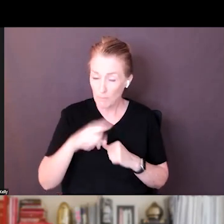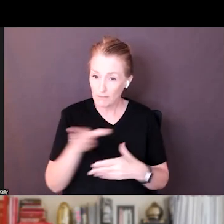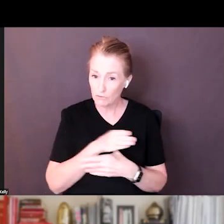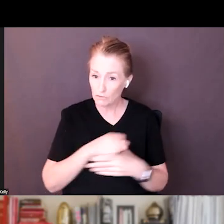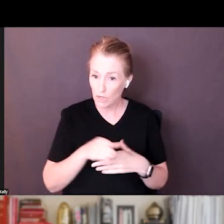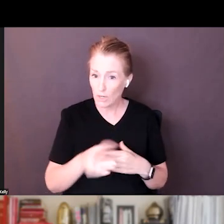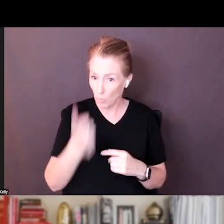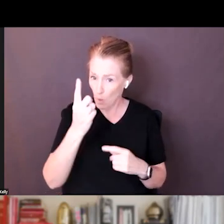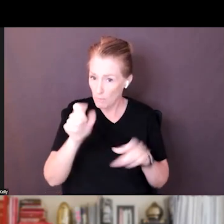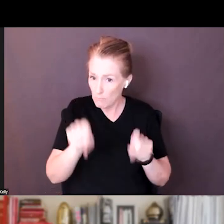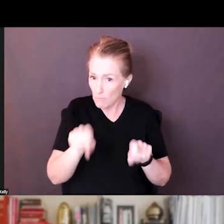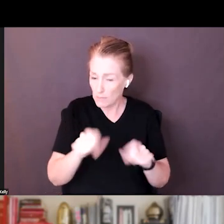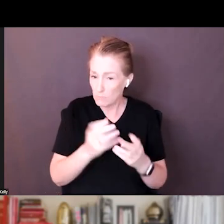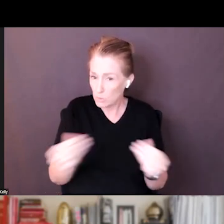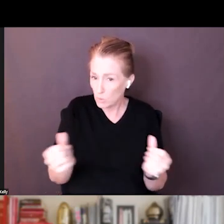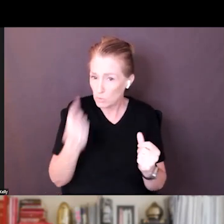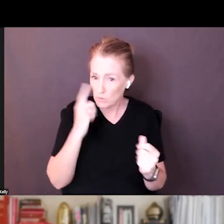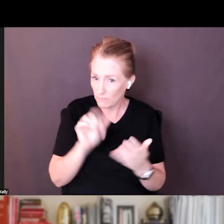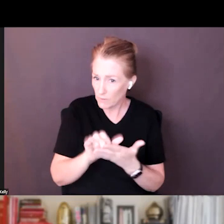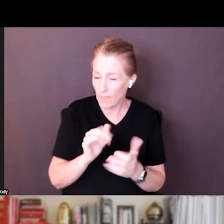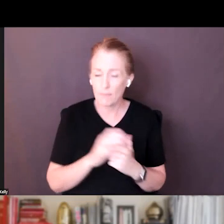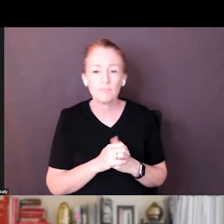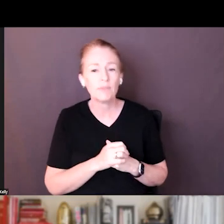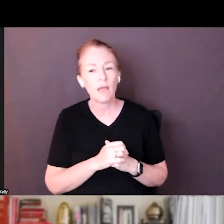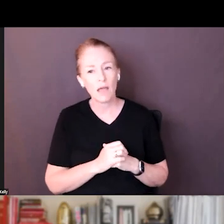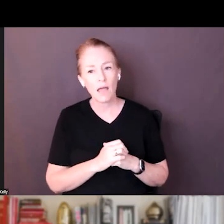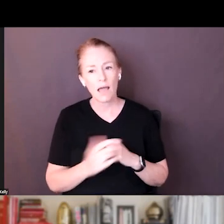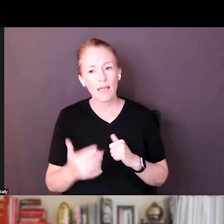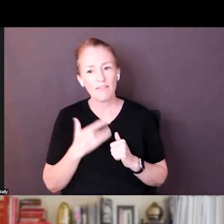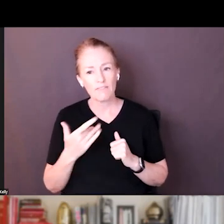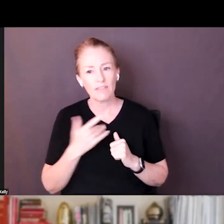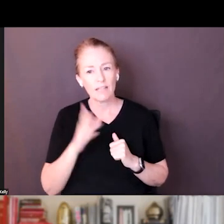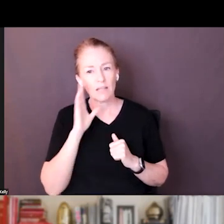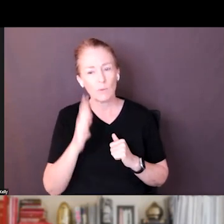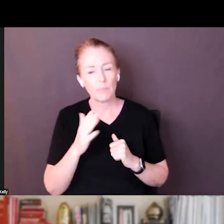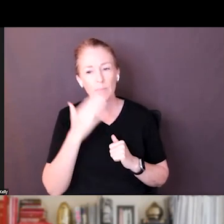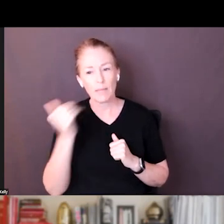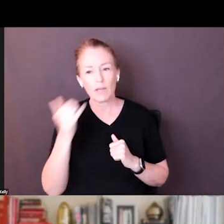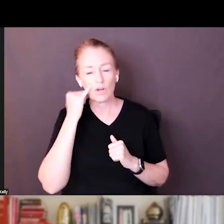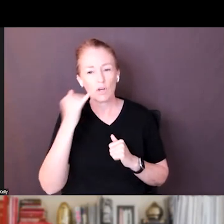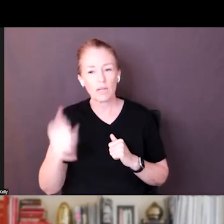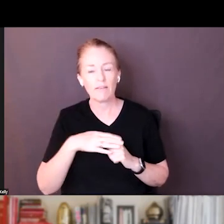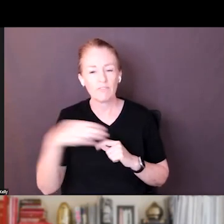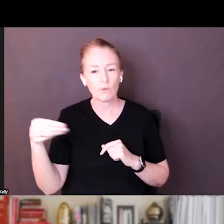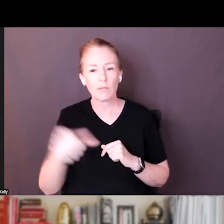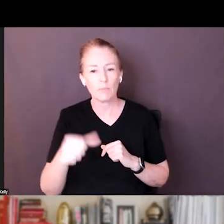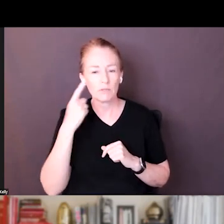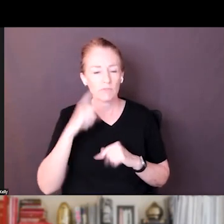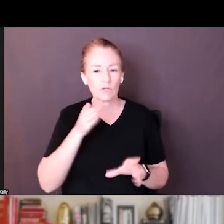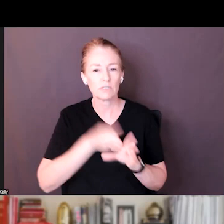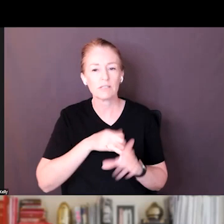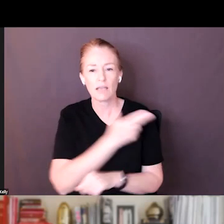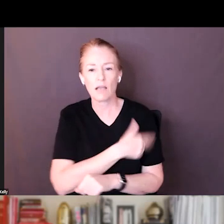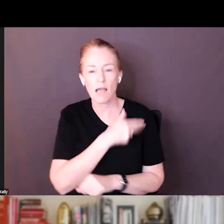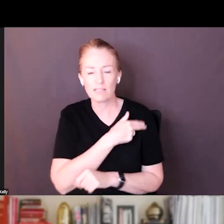of. I feel like it would be better if the reimbursement system for psychiatric hospitals mimicked in